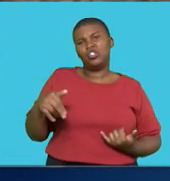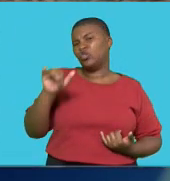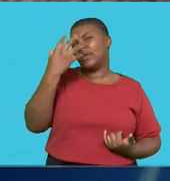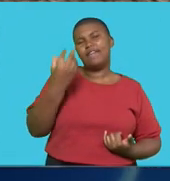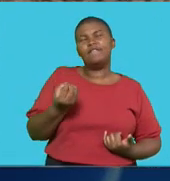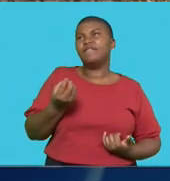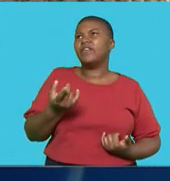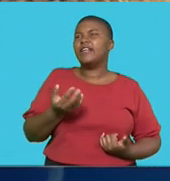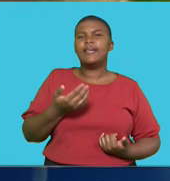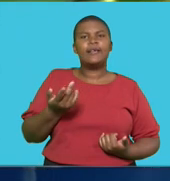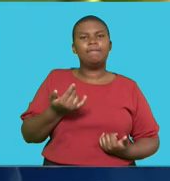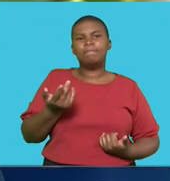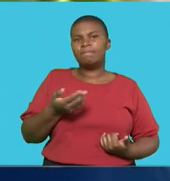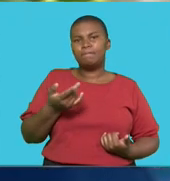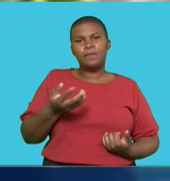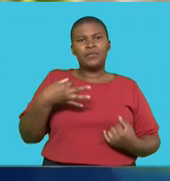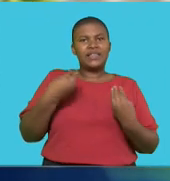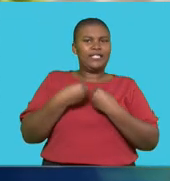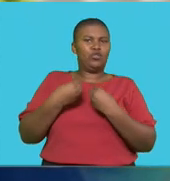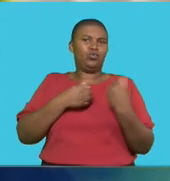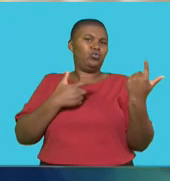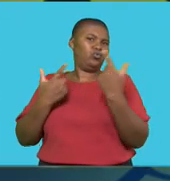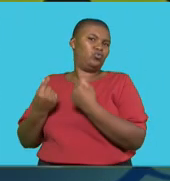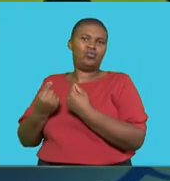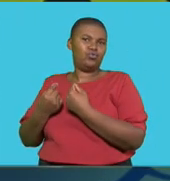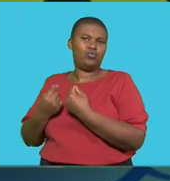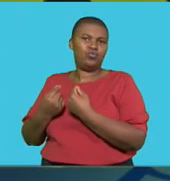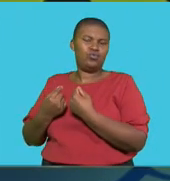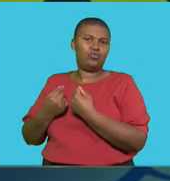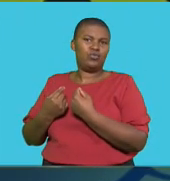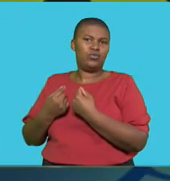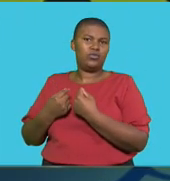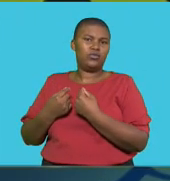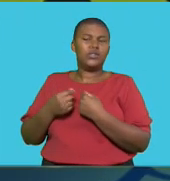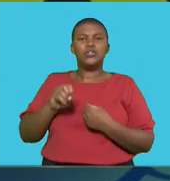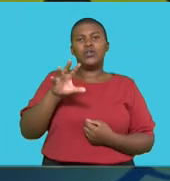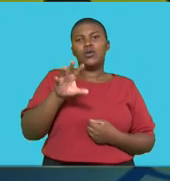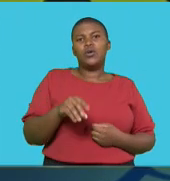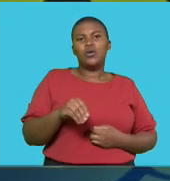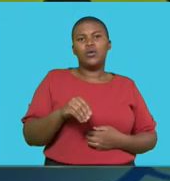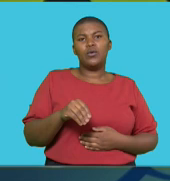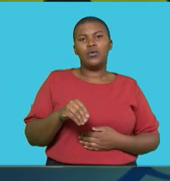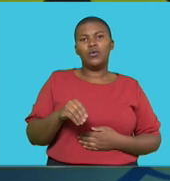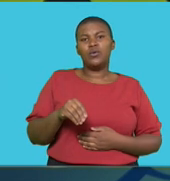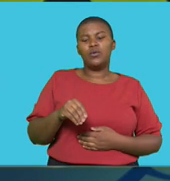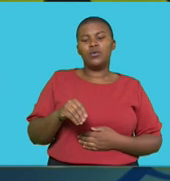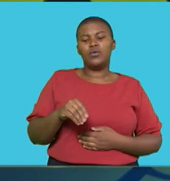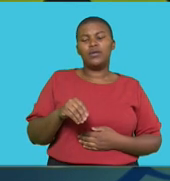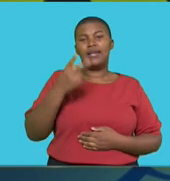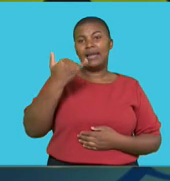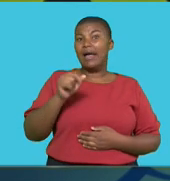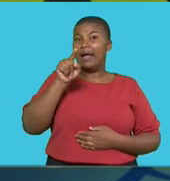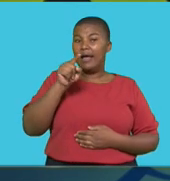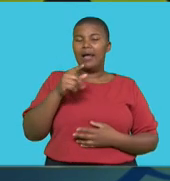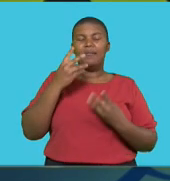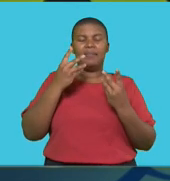to fall back on. And it's so for them to, when they meditate, it